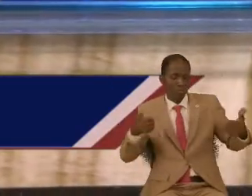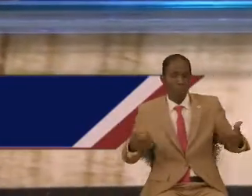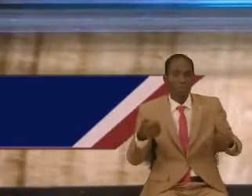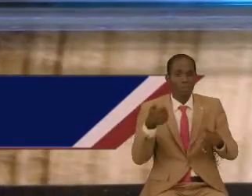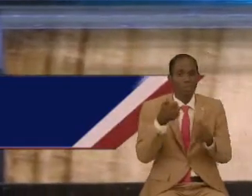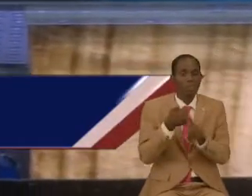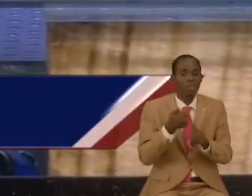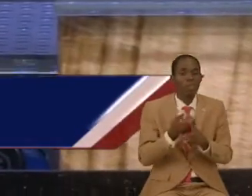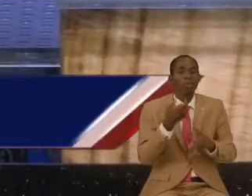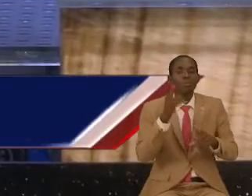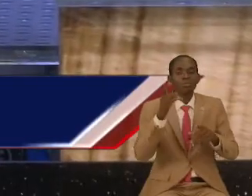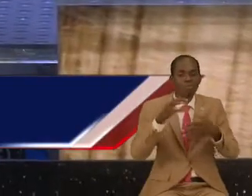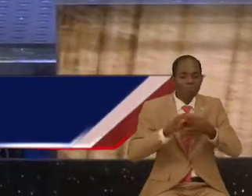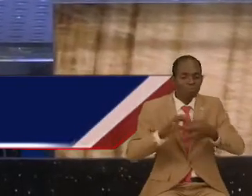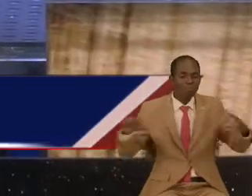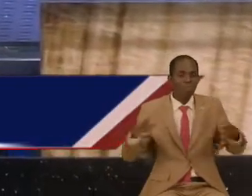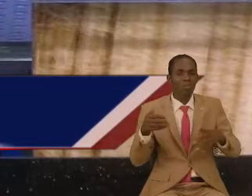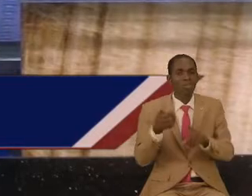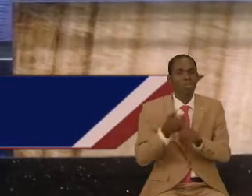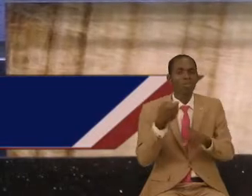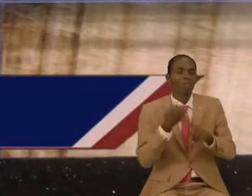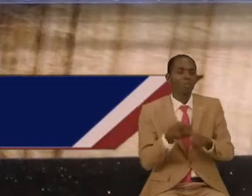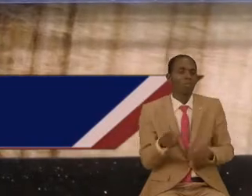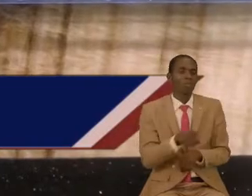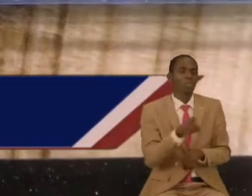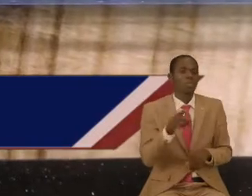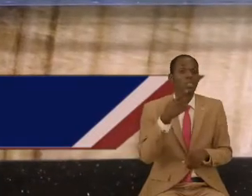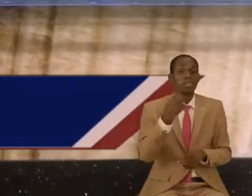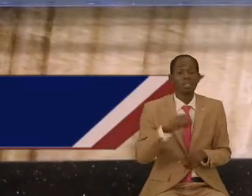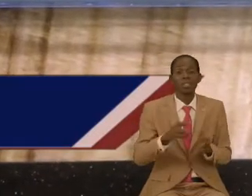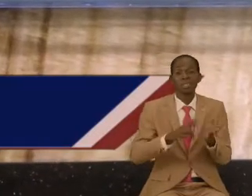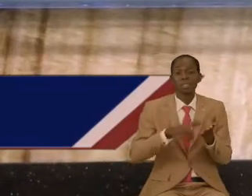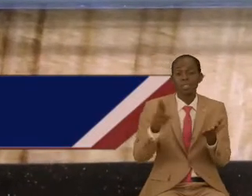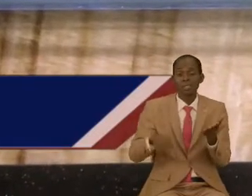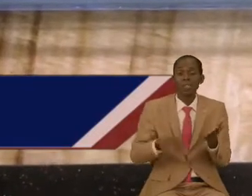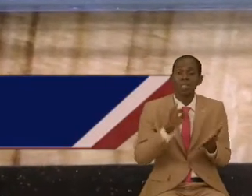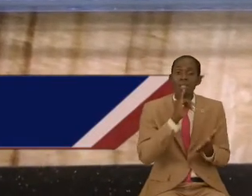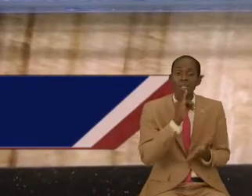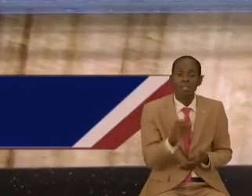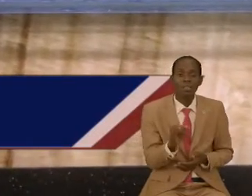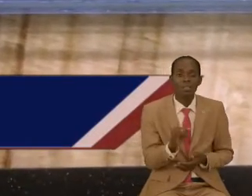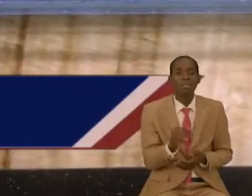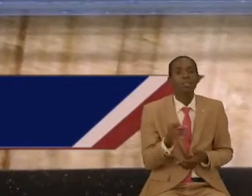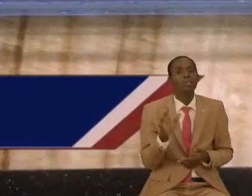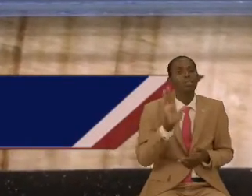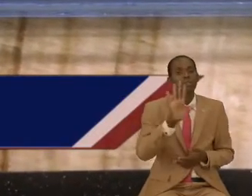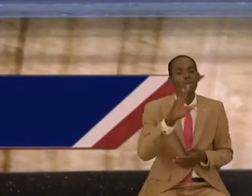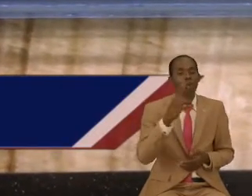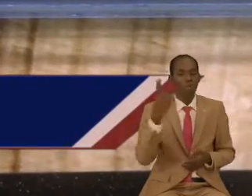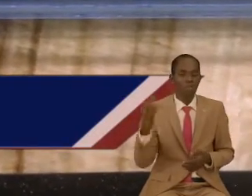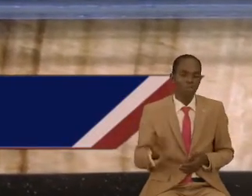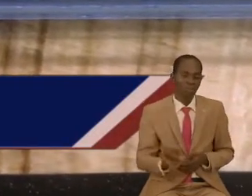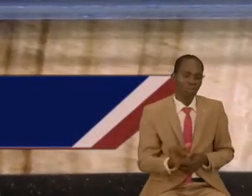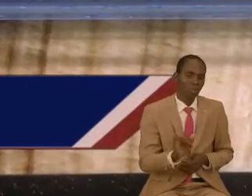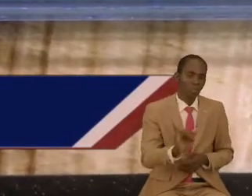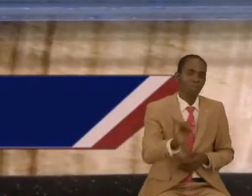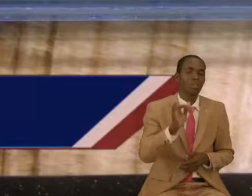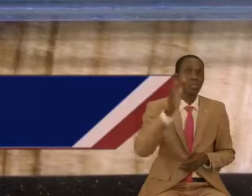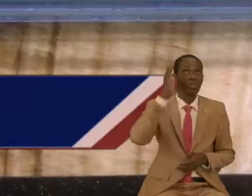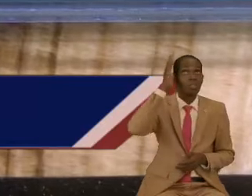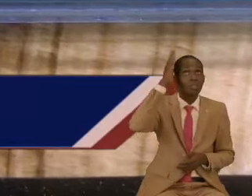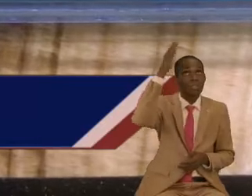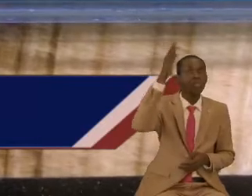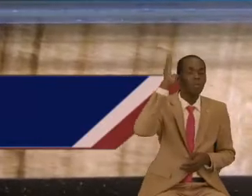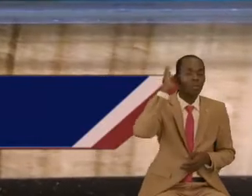them, detach yourself from them, the consequence is your eternal destiny will be